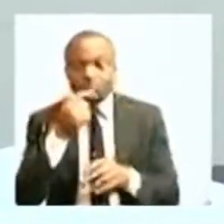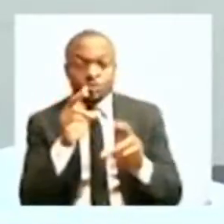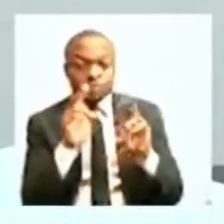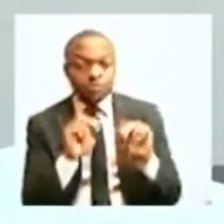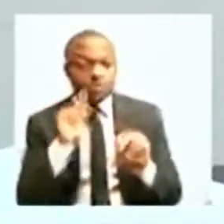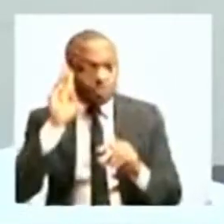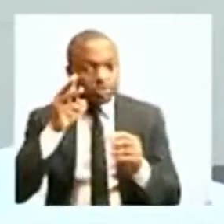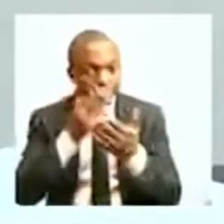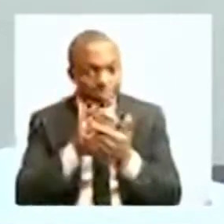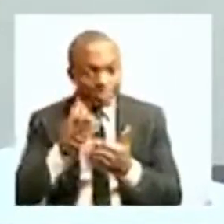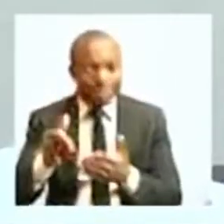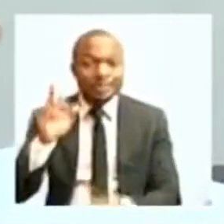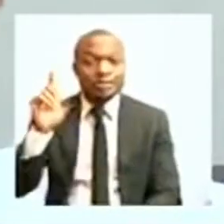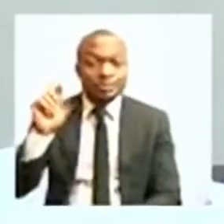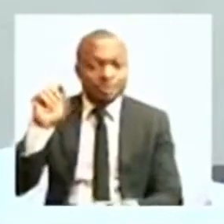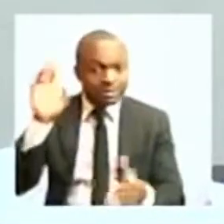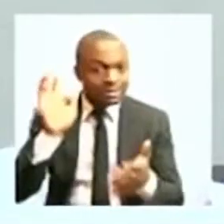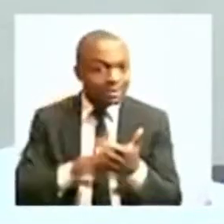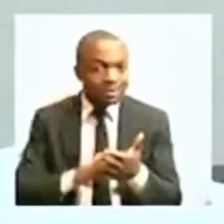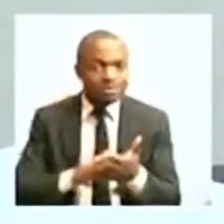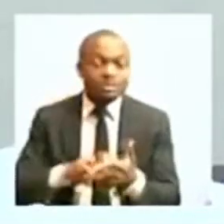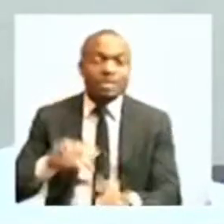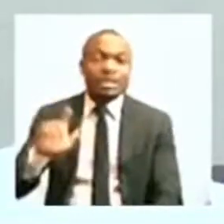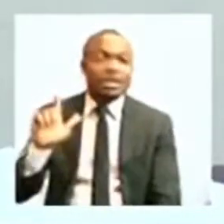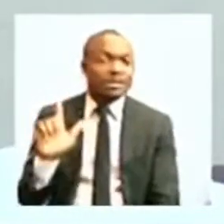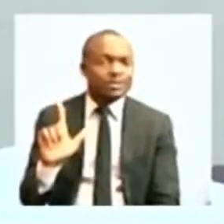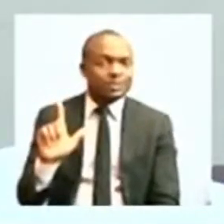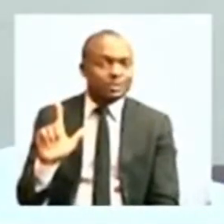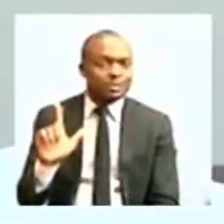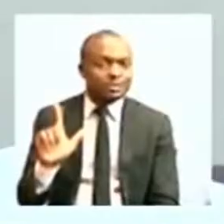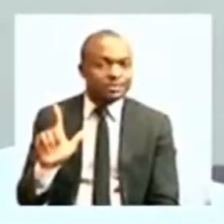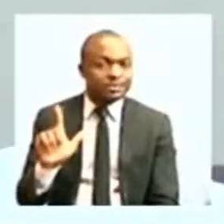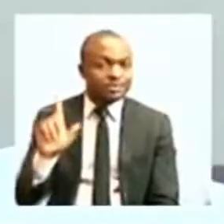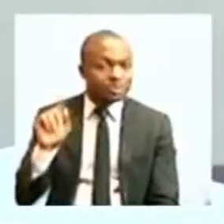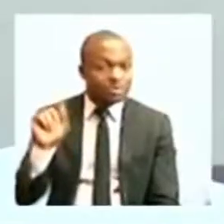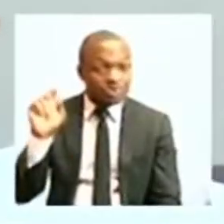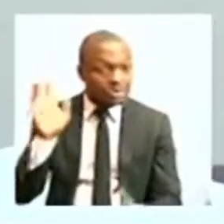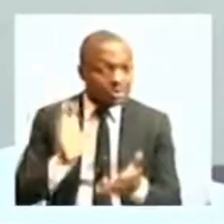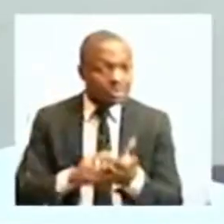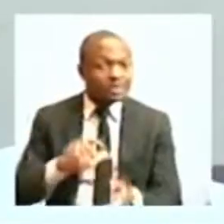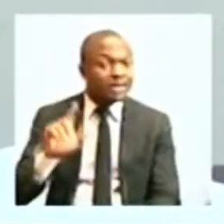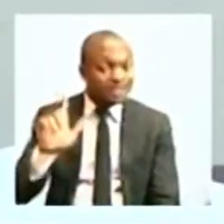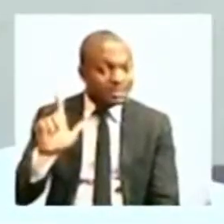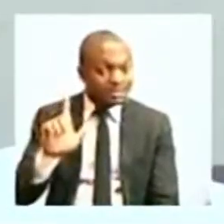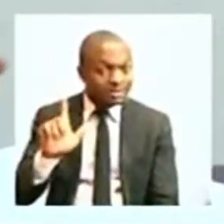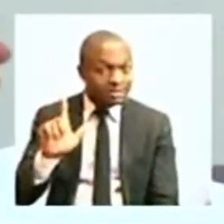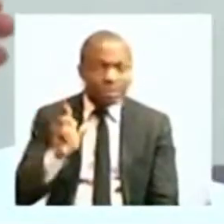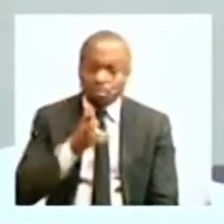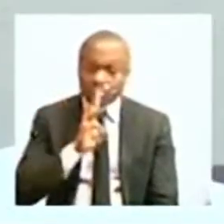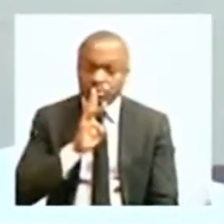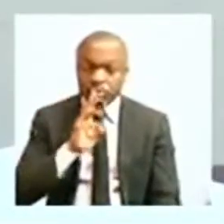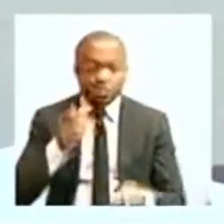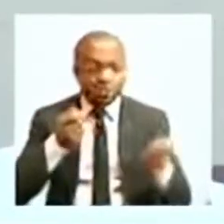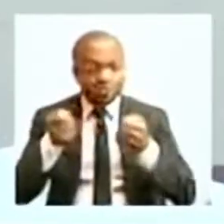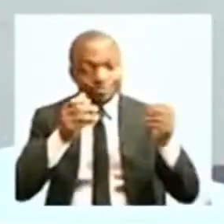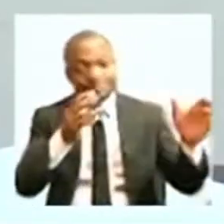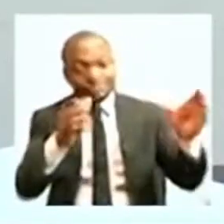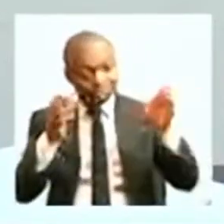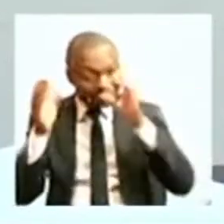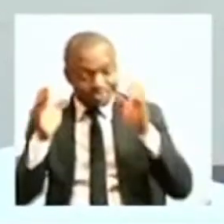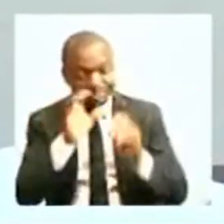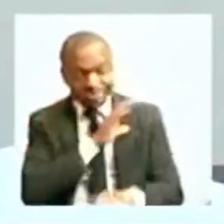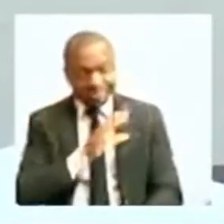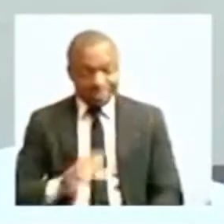we are going to buy a 20,000 liter. Is it 20,000? 20,000 liter water bowser. Then that supplier